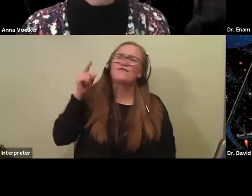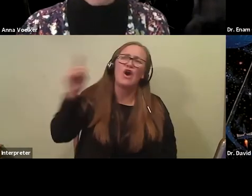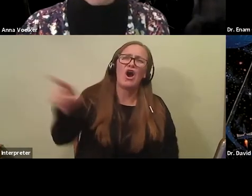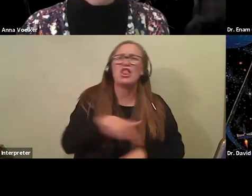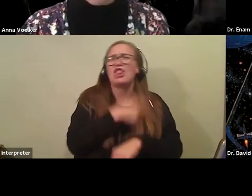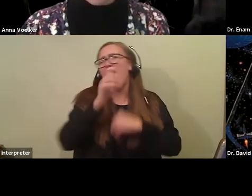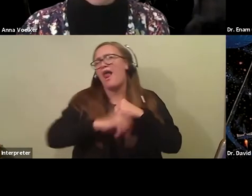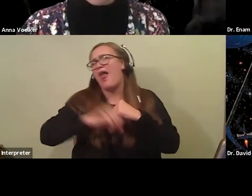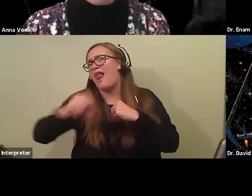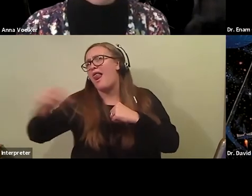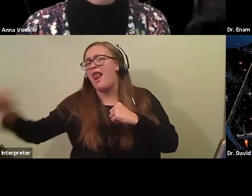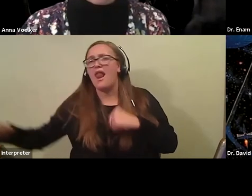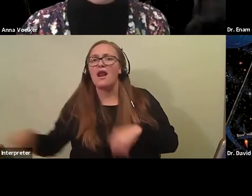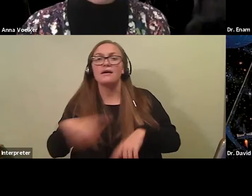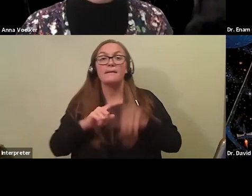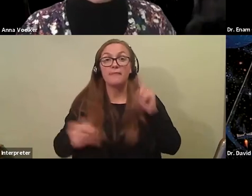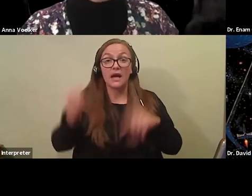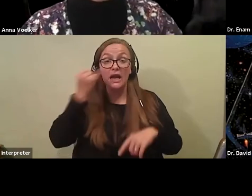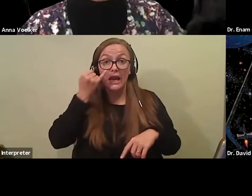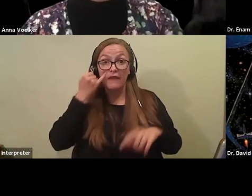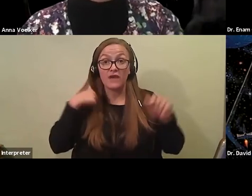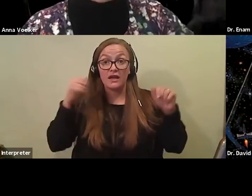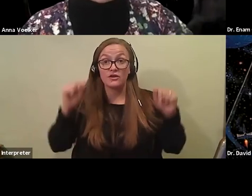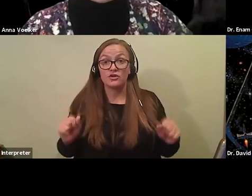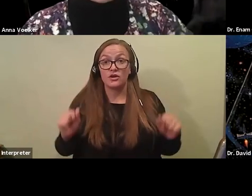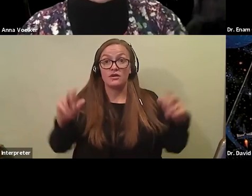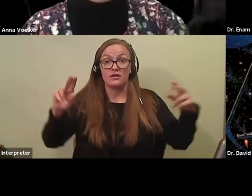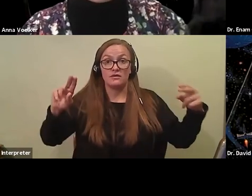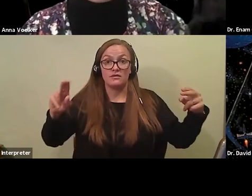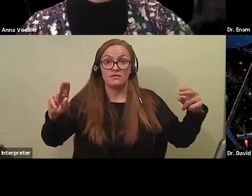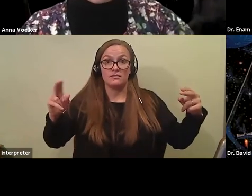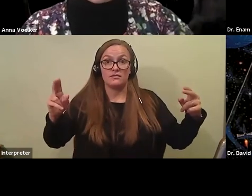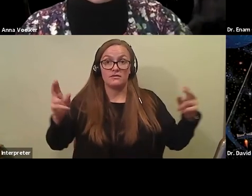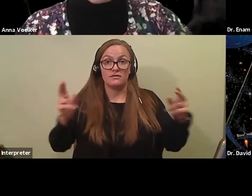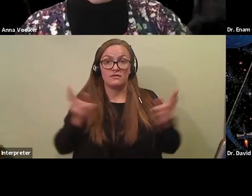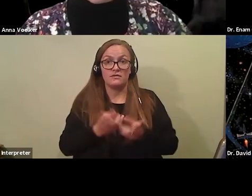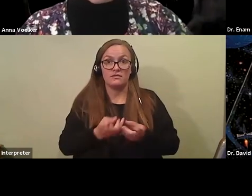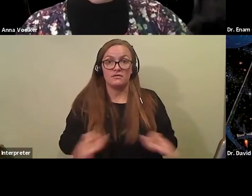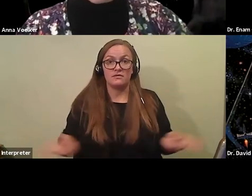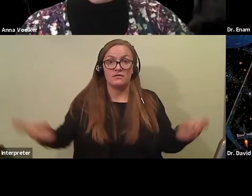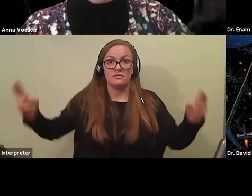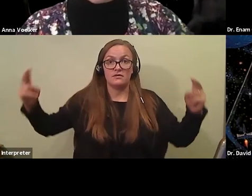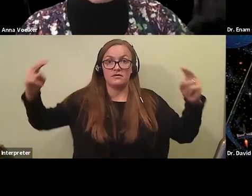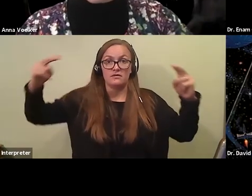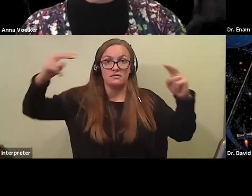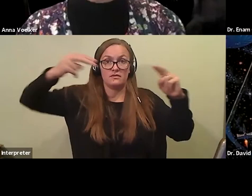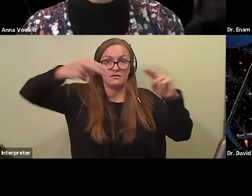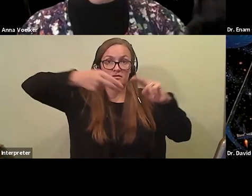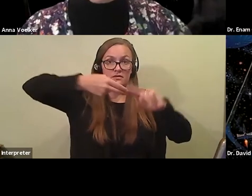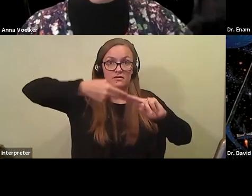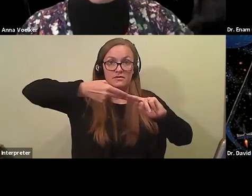But suppose I could take the ribbon and fold it back on itself.